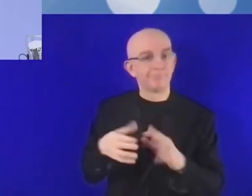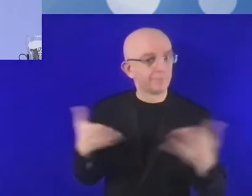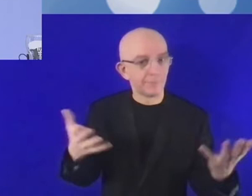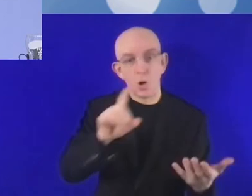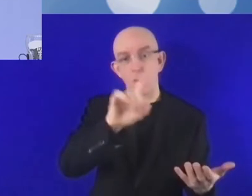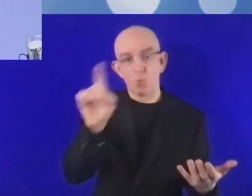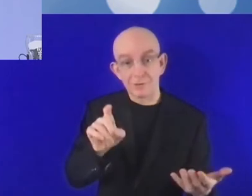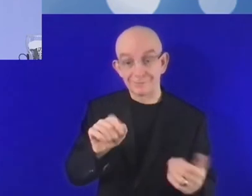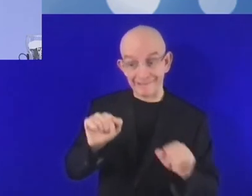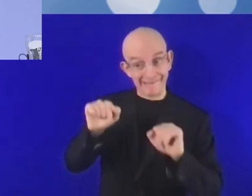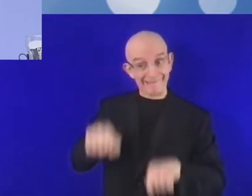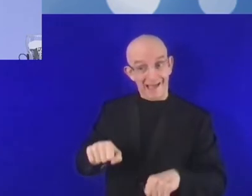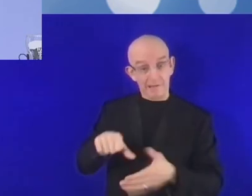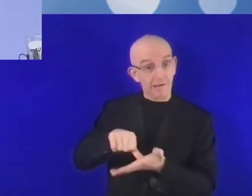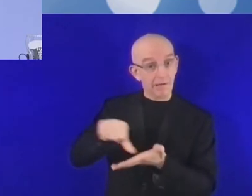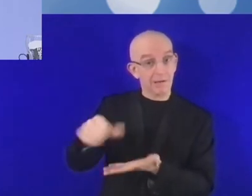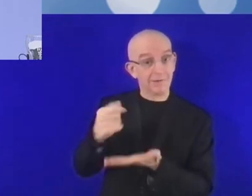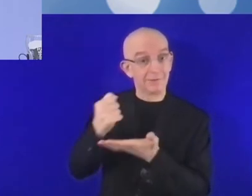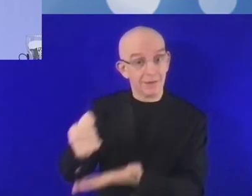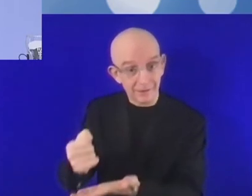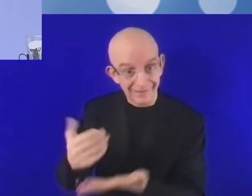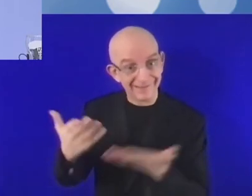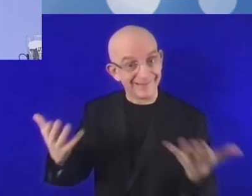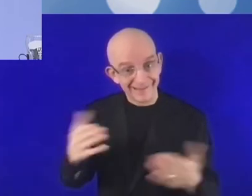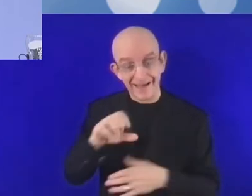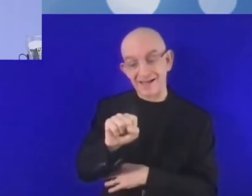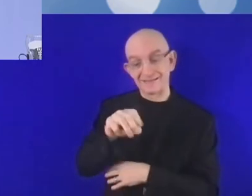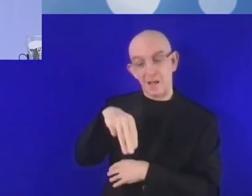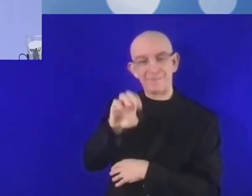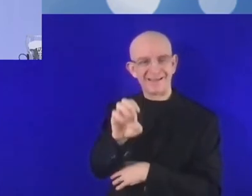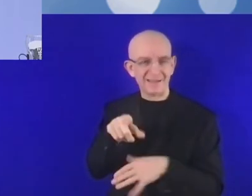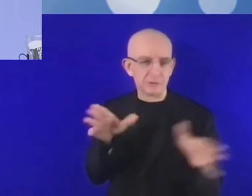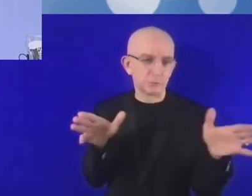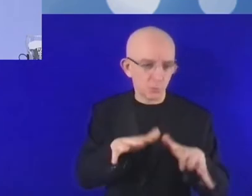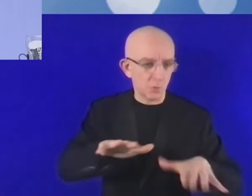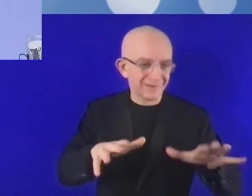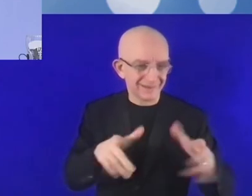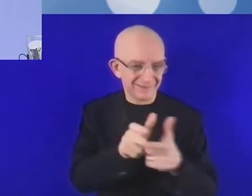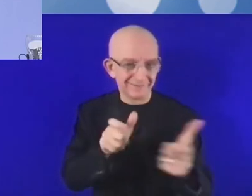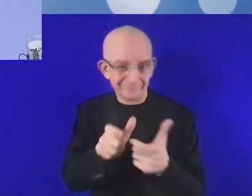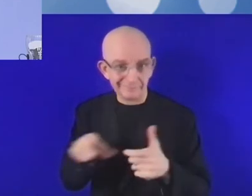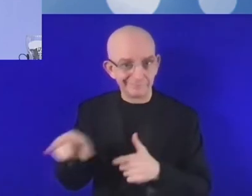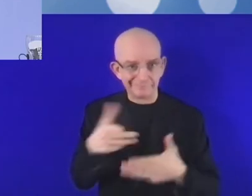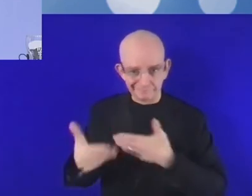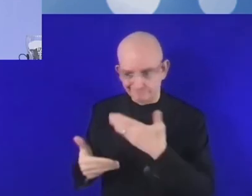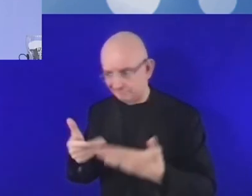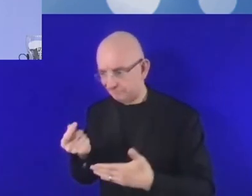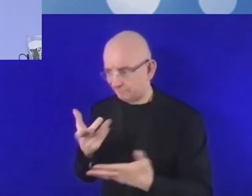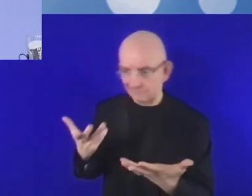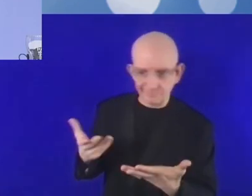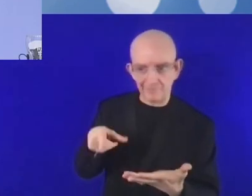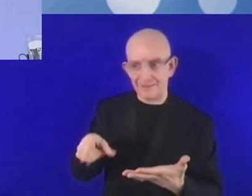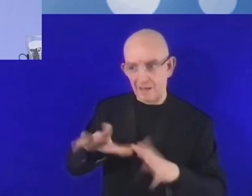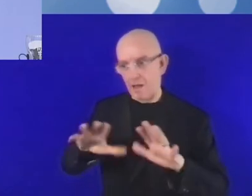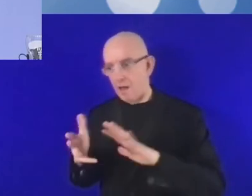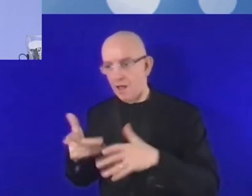provide access but it has to be affordable and it has to be accessible now another thing which is